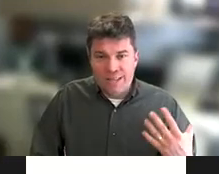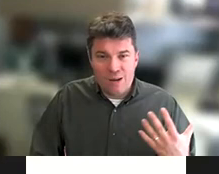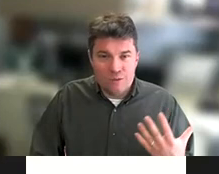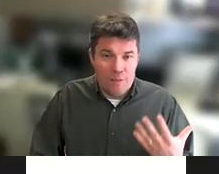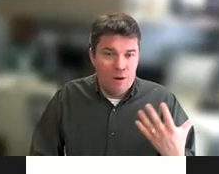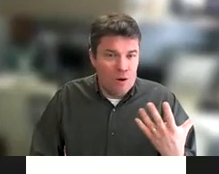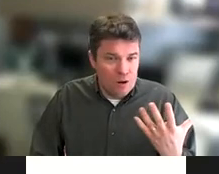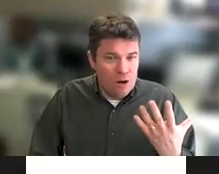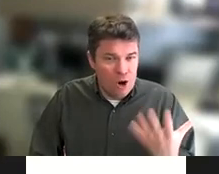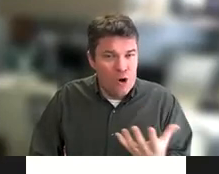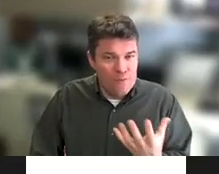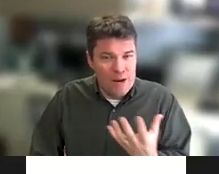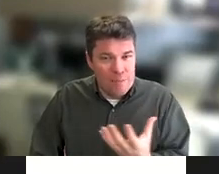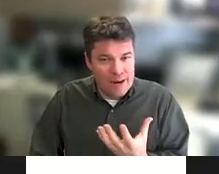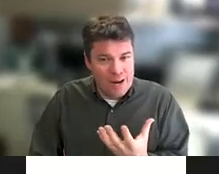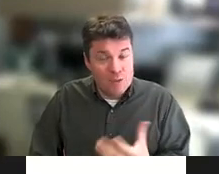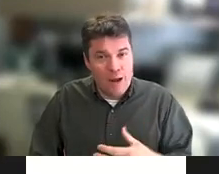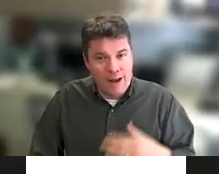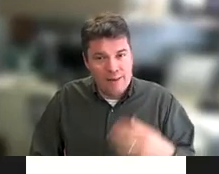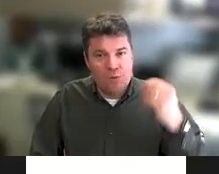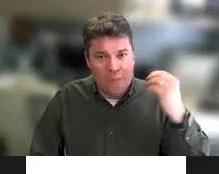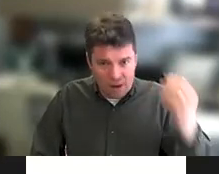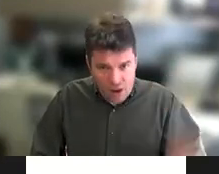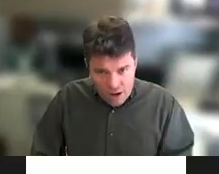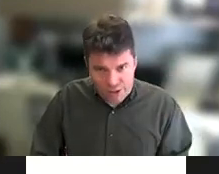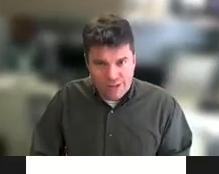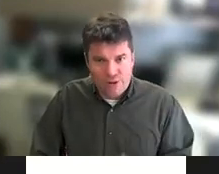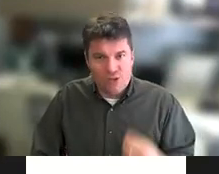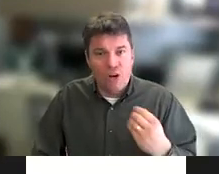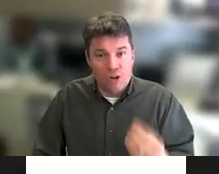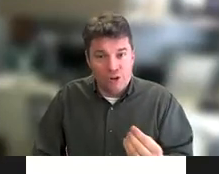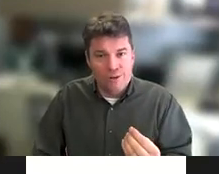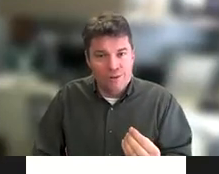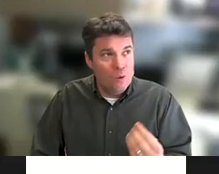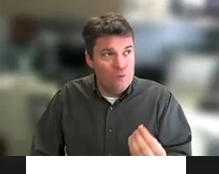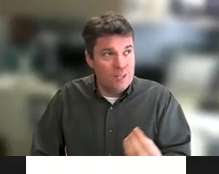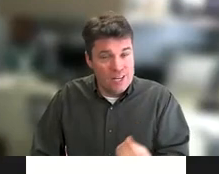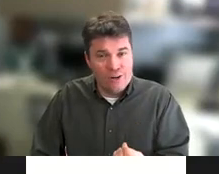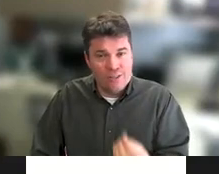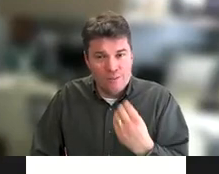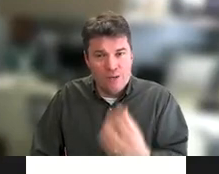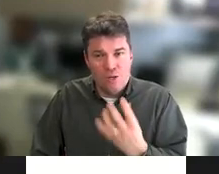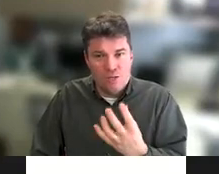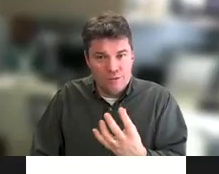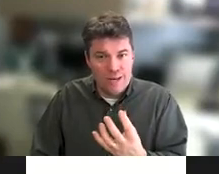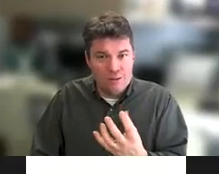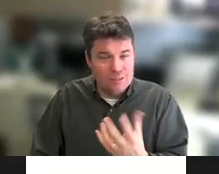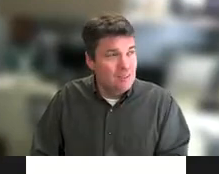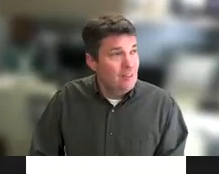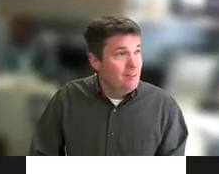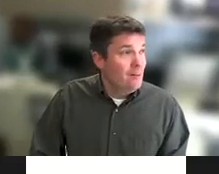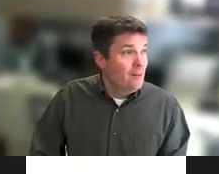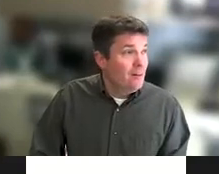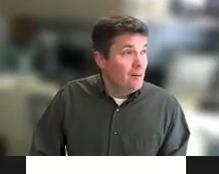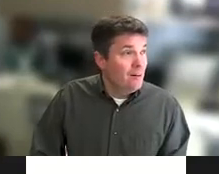But they are sounds that are harder for me to pick up, so I had to make a conscious effort to learn over the years to use those